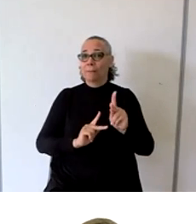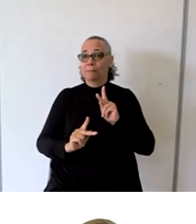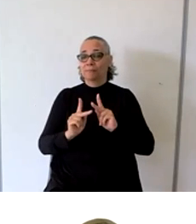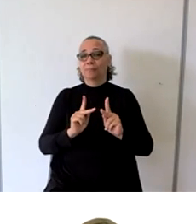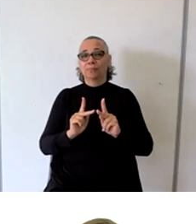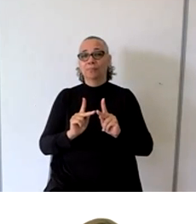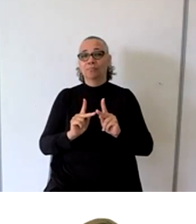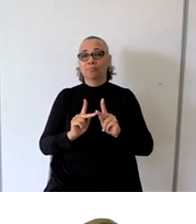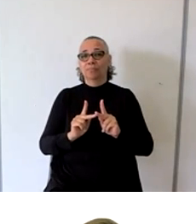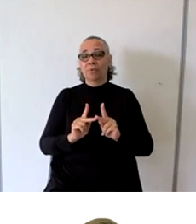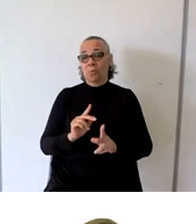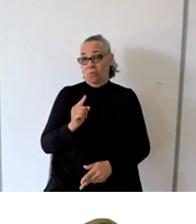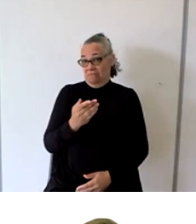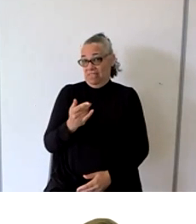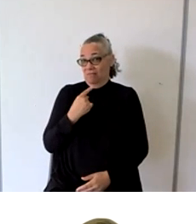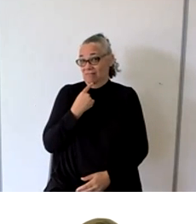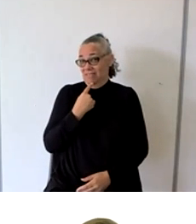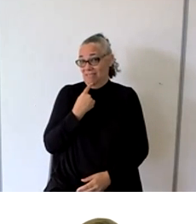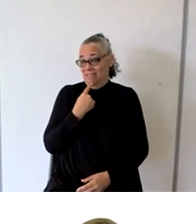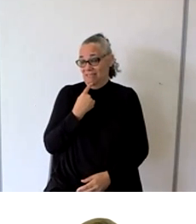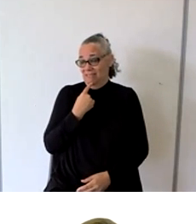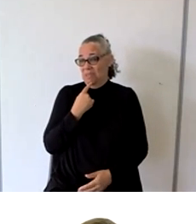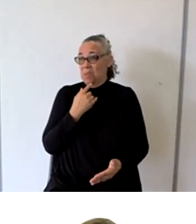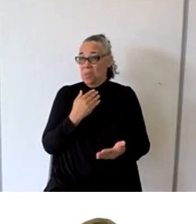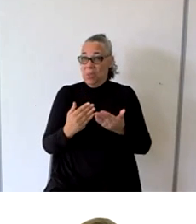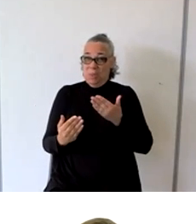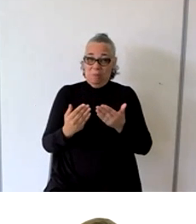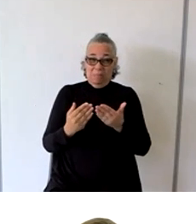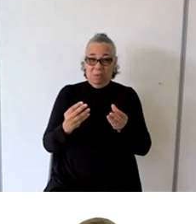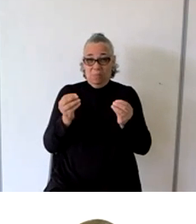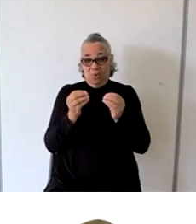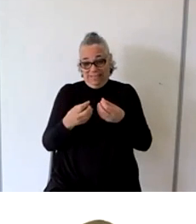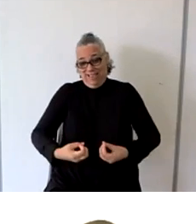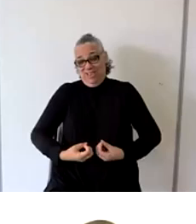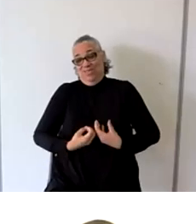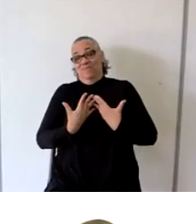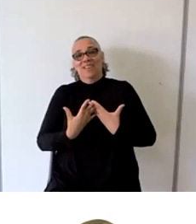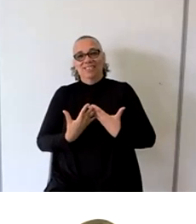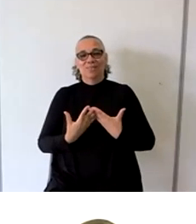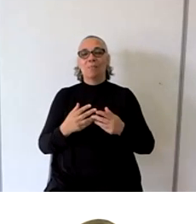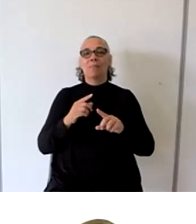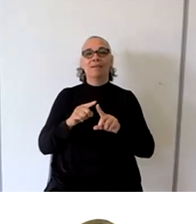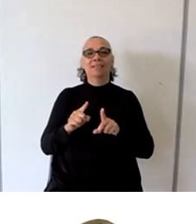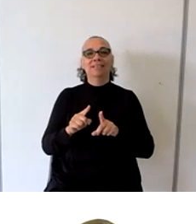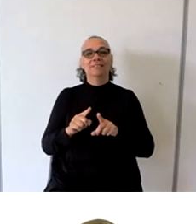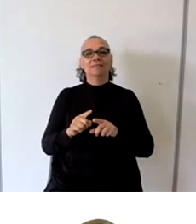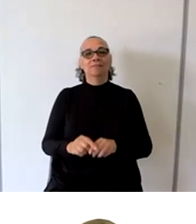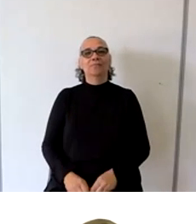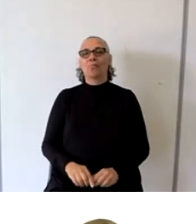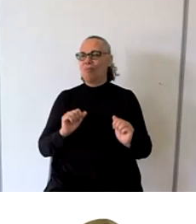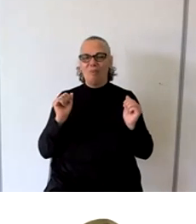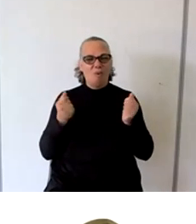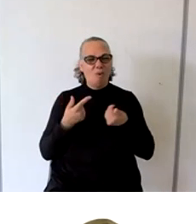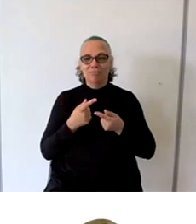that I always say, and this might be leading a little bit more to the inspiration side, is that, you know, we're all different. And